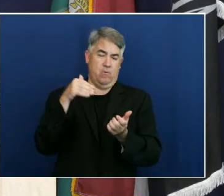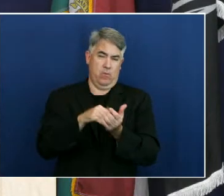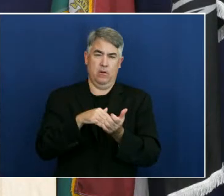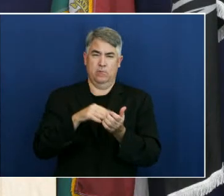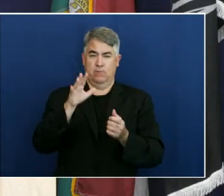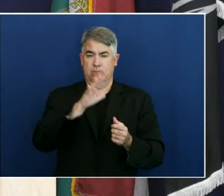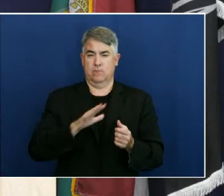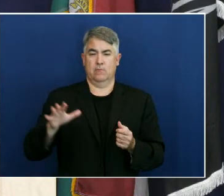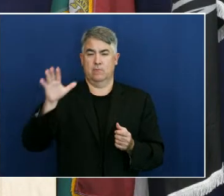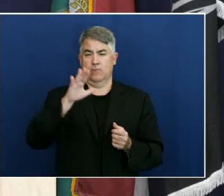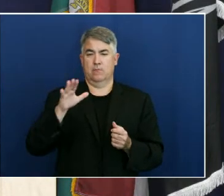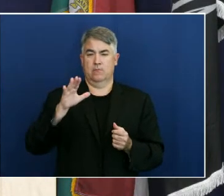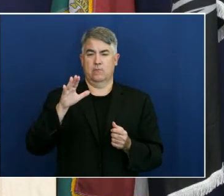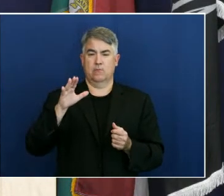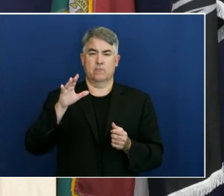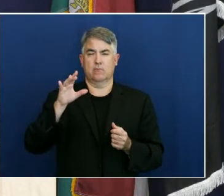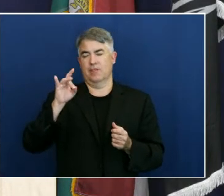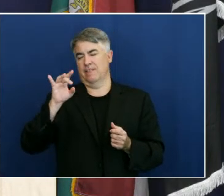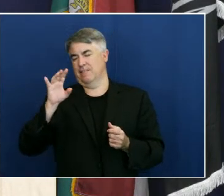175,864. Again,